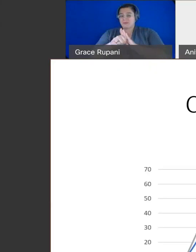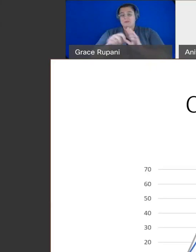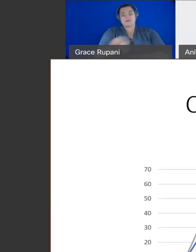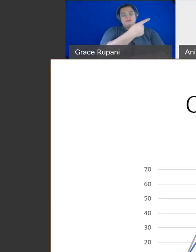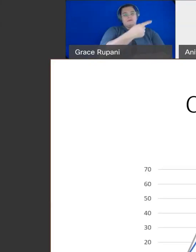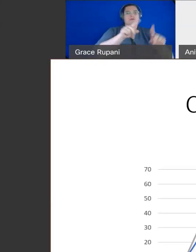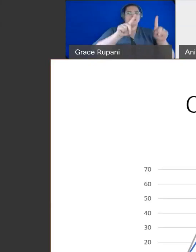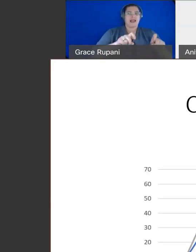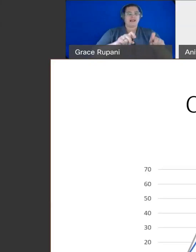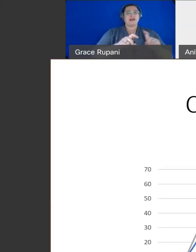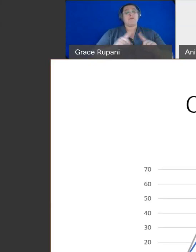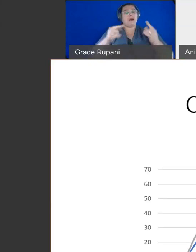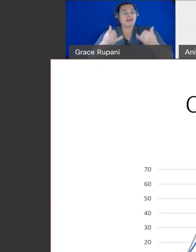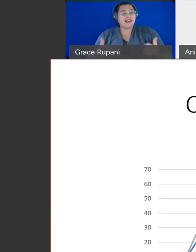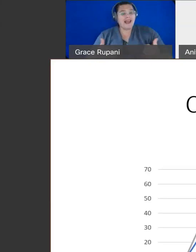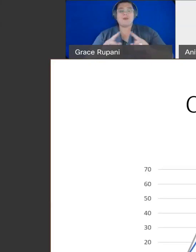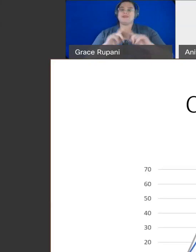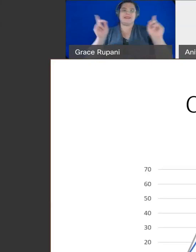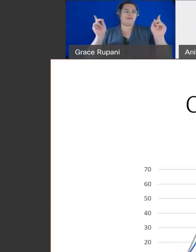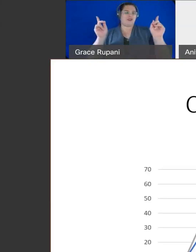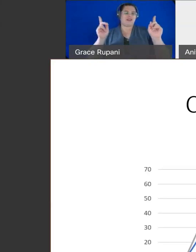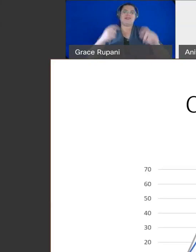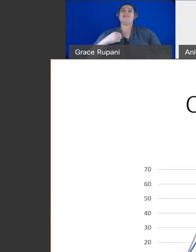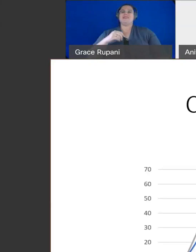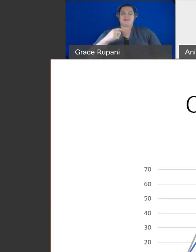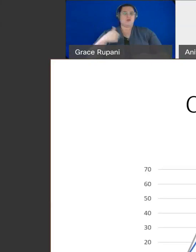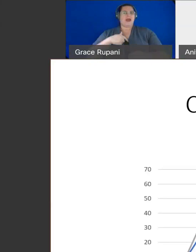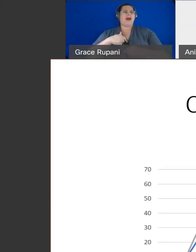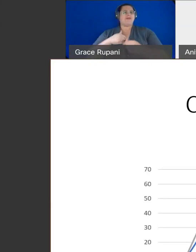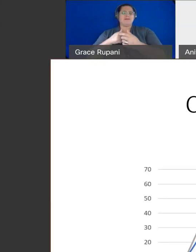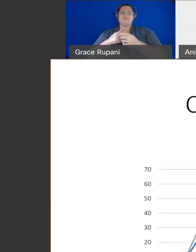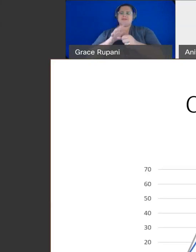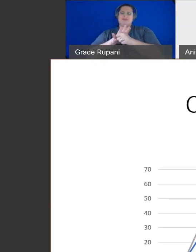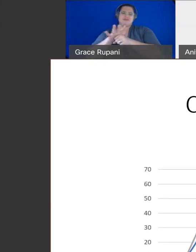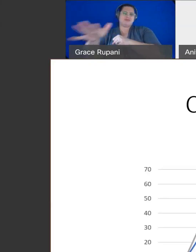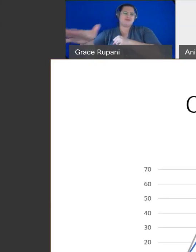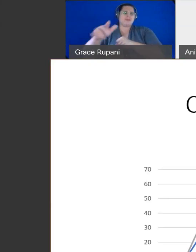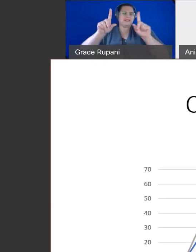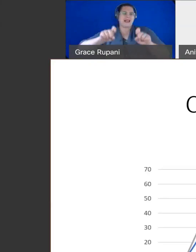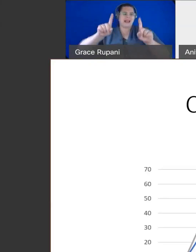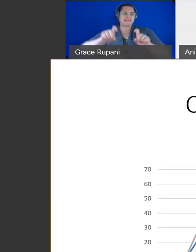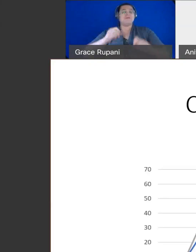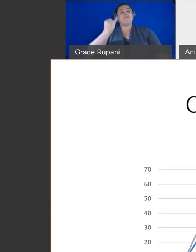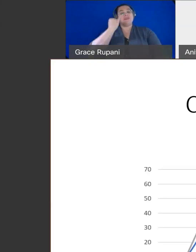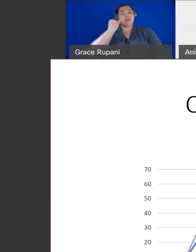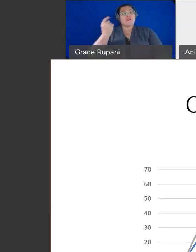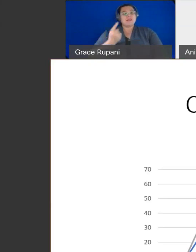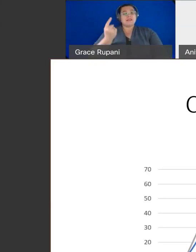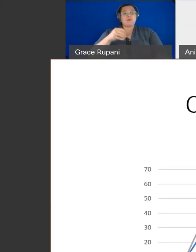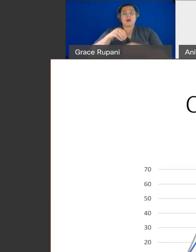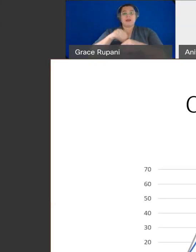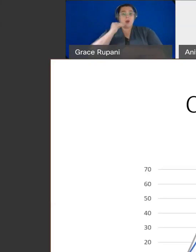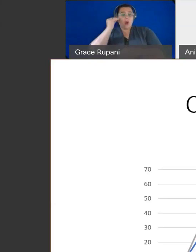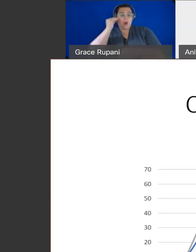is a protocol so that if a person in a home is diagnosed with